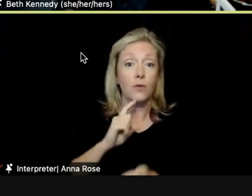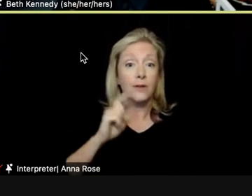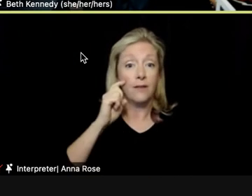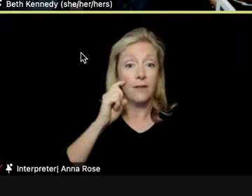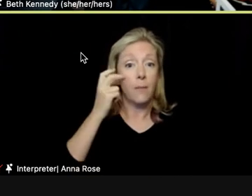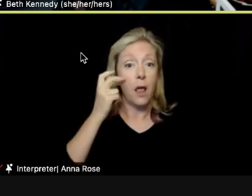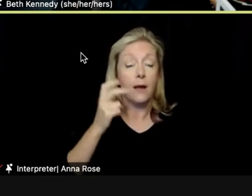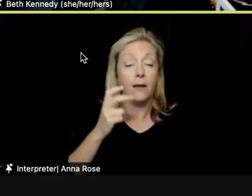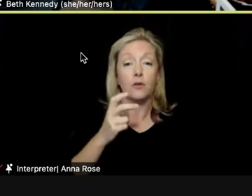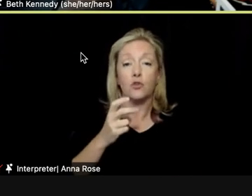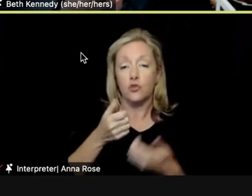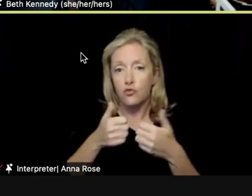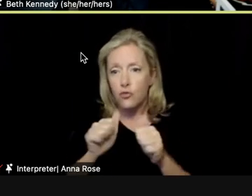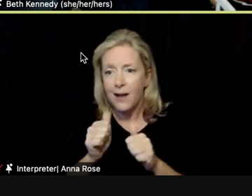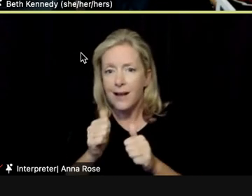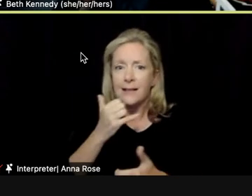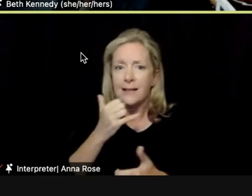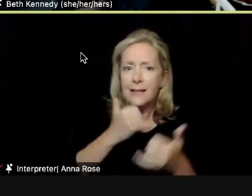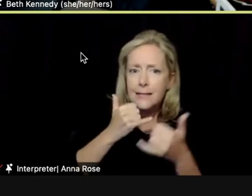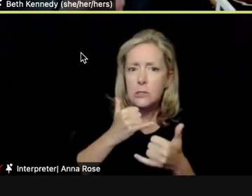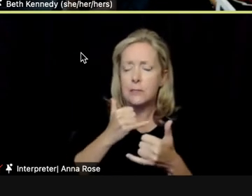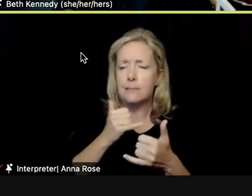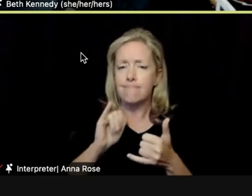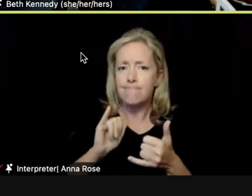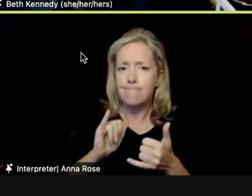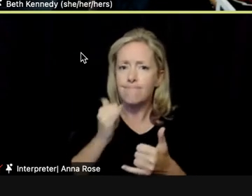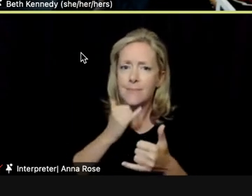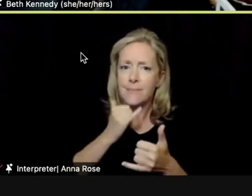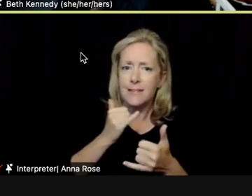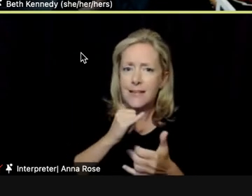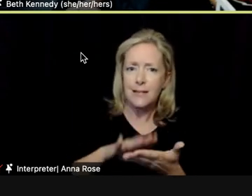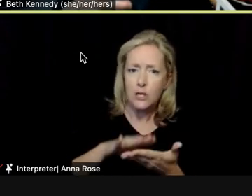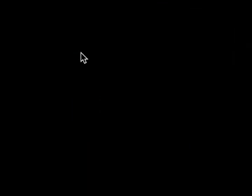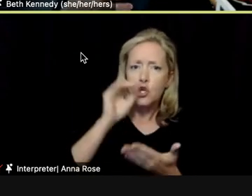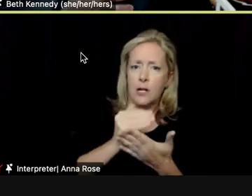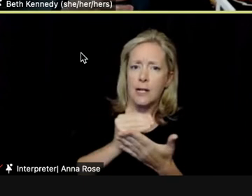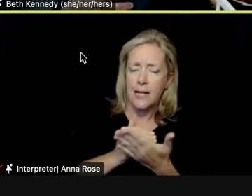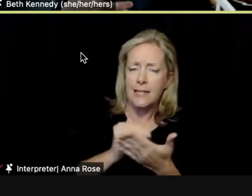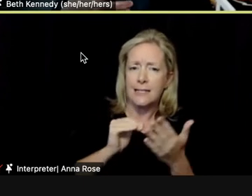That trial and error, the making mistakes, learning from them,